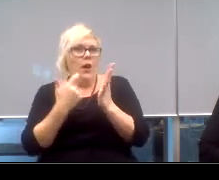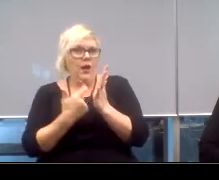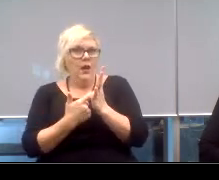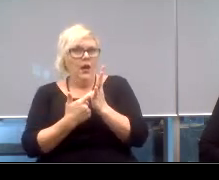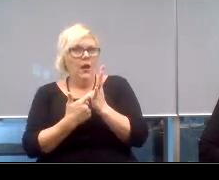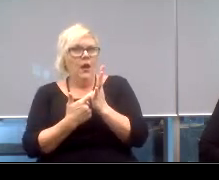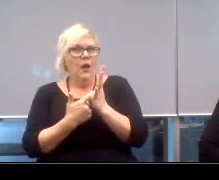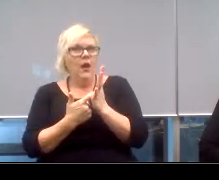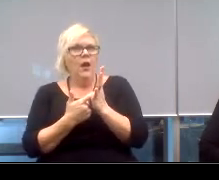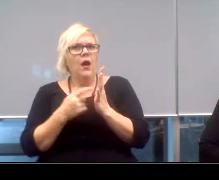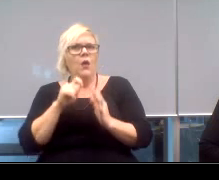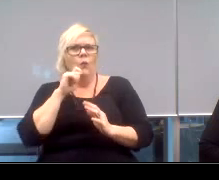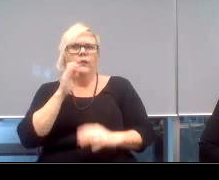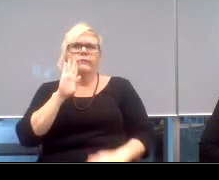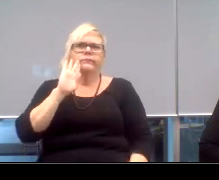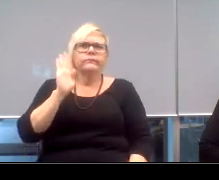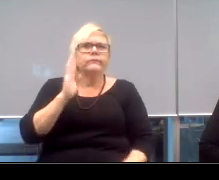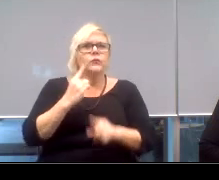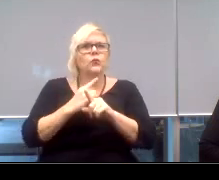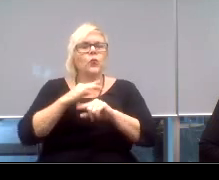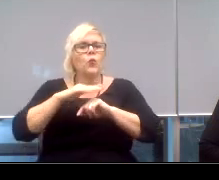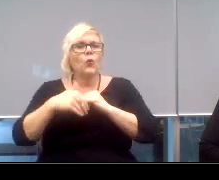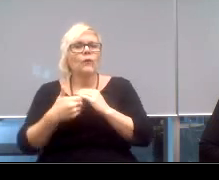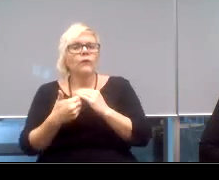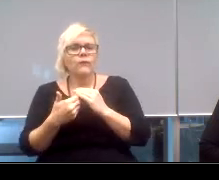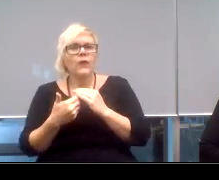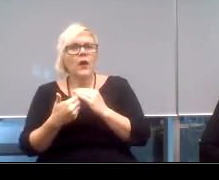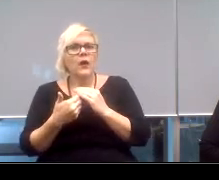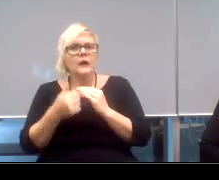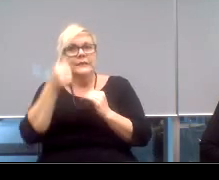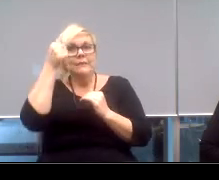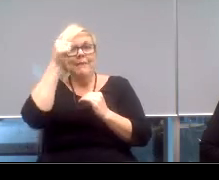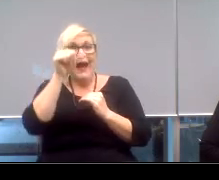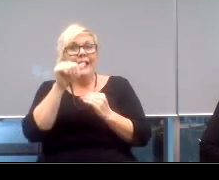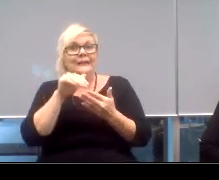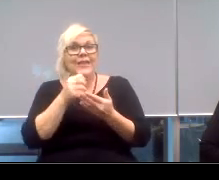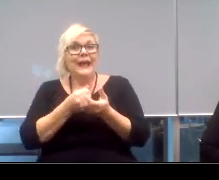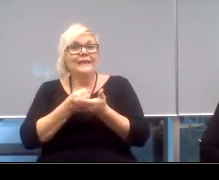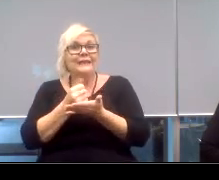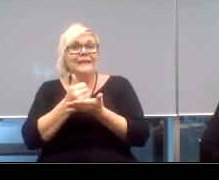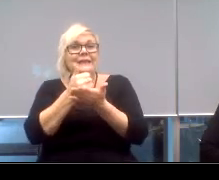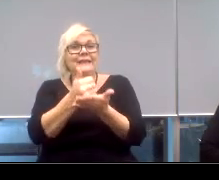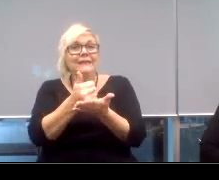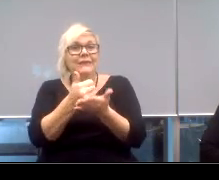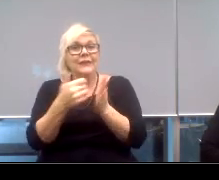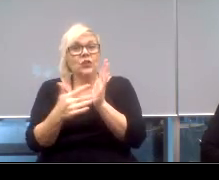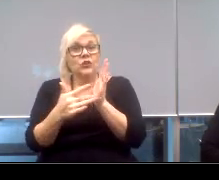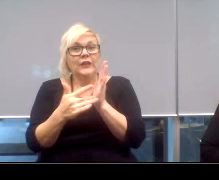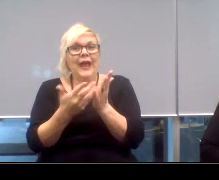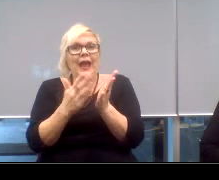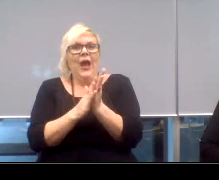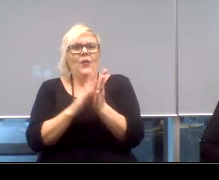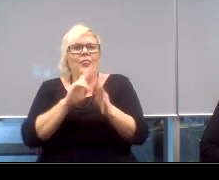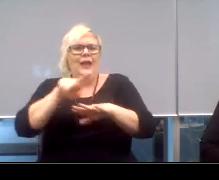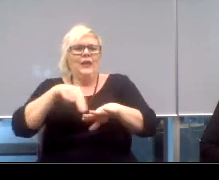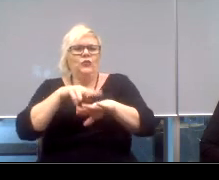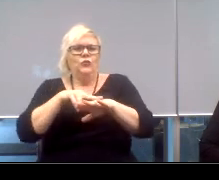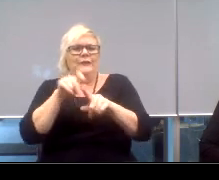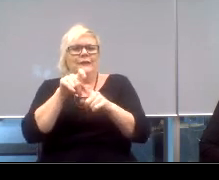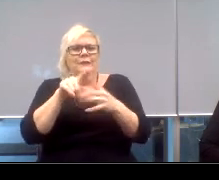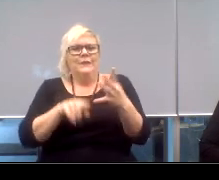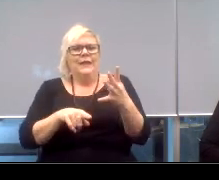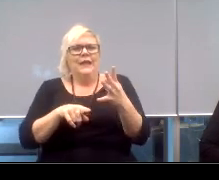is going to talk about the role of smart assistive technology and how the National Disability